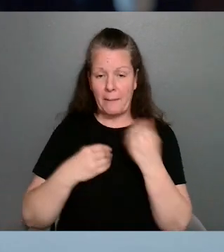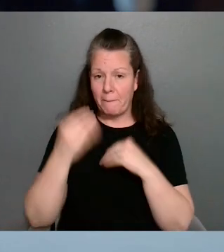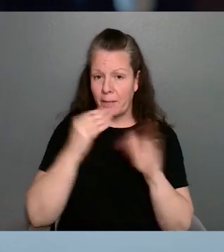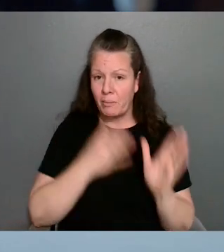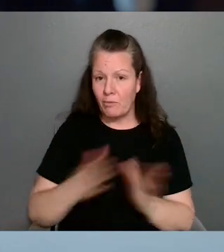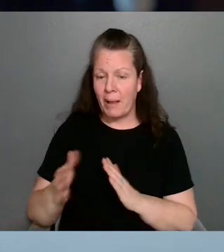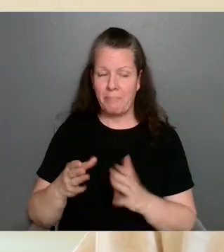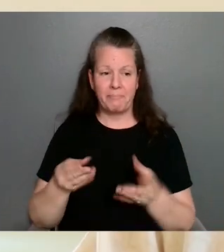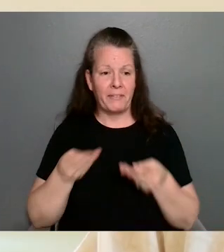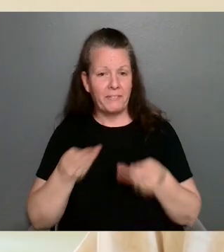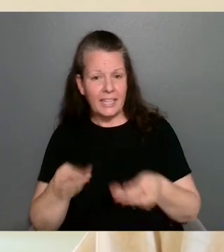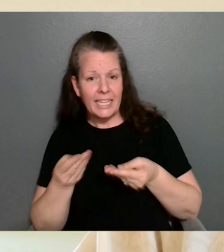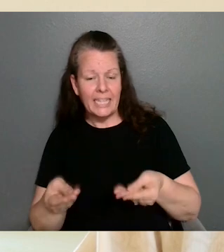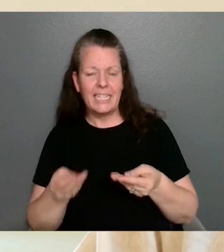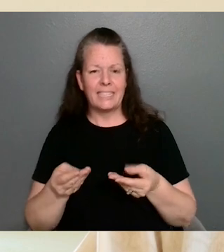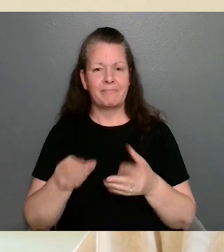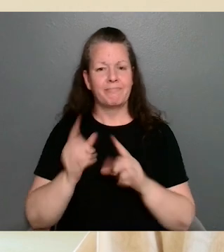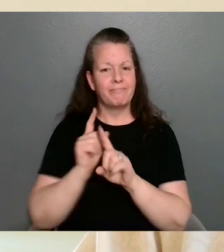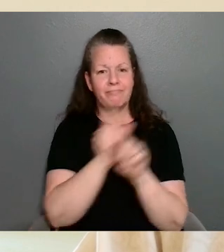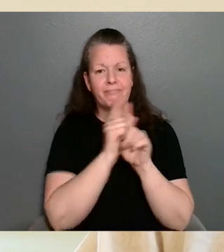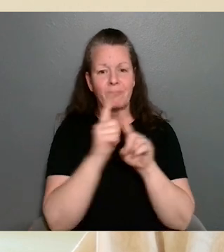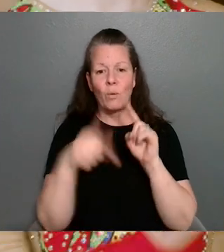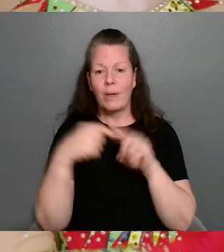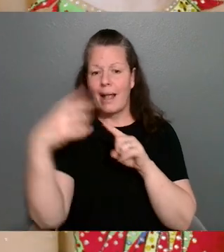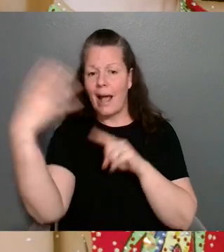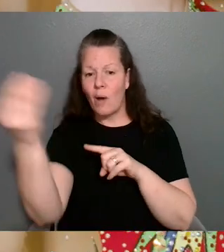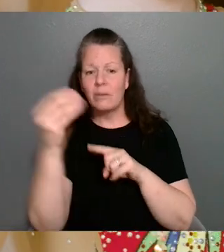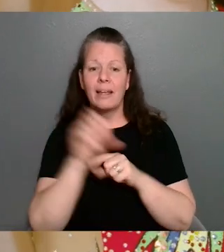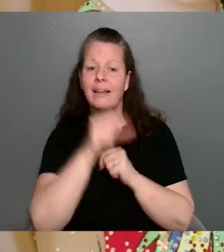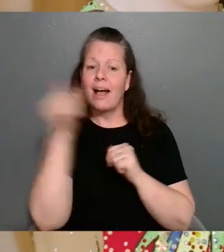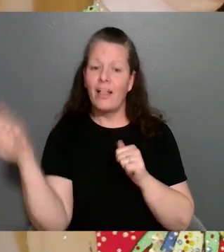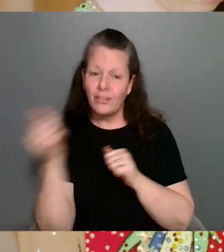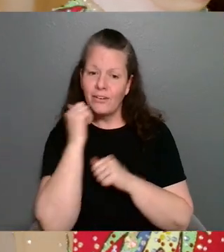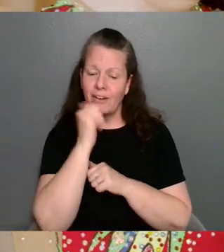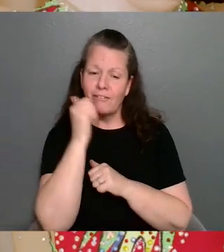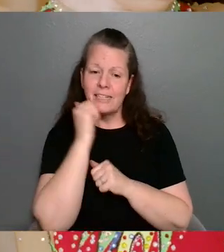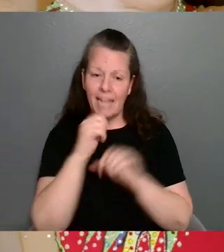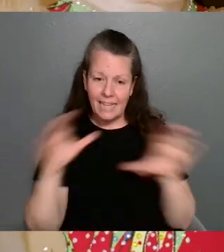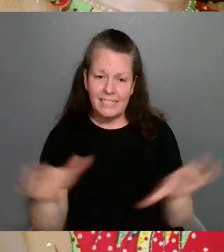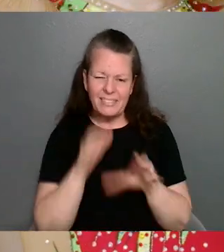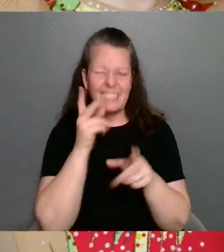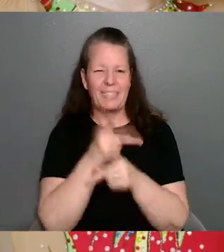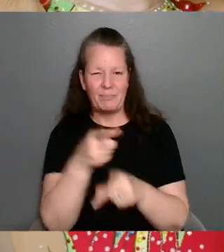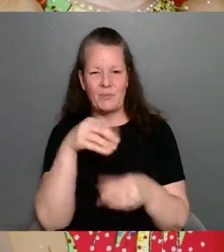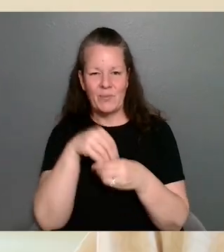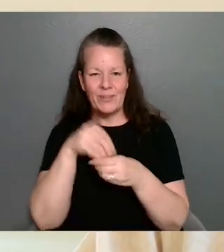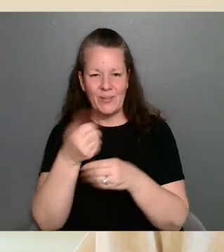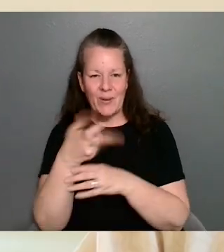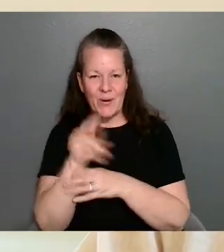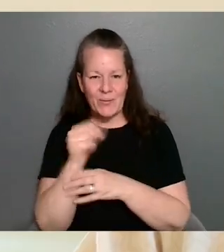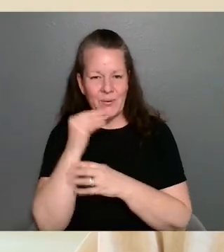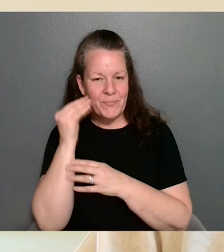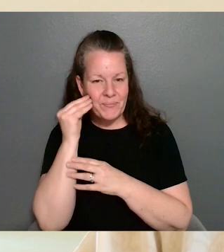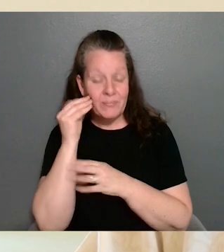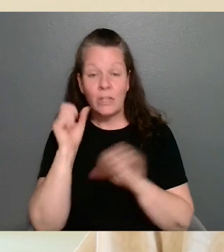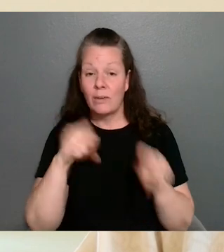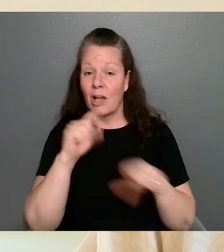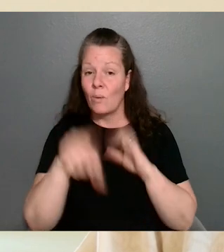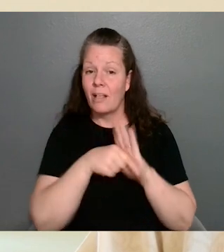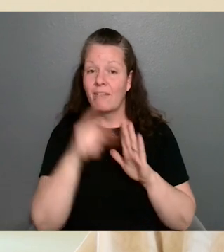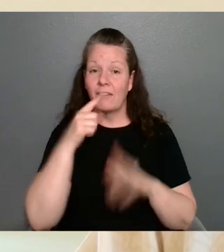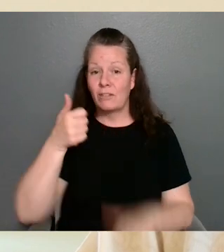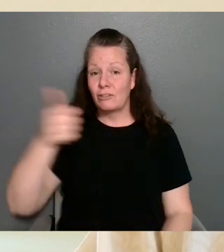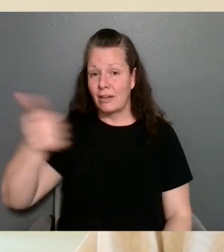preparation, feeding, accompanying you when you go out, and other day-to-day activities to keep you in your own home. You could also qualify